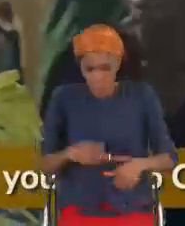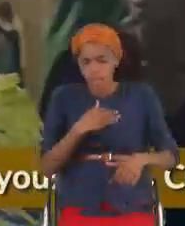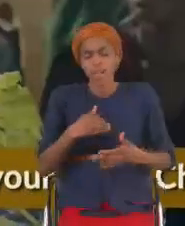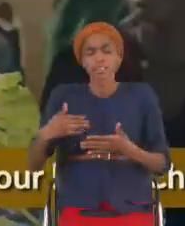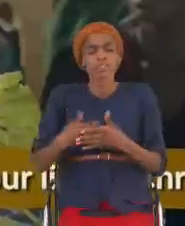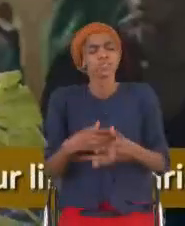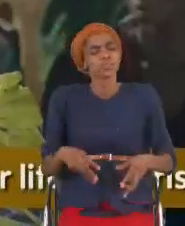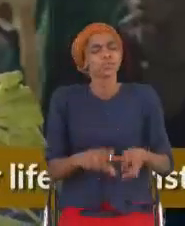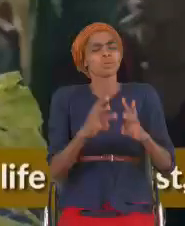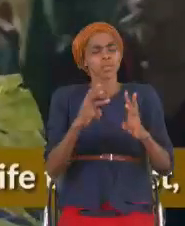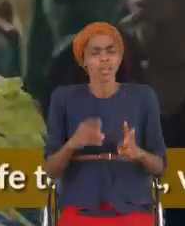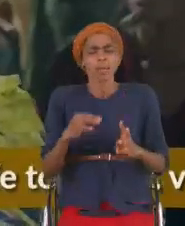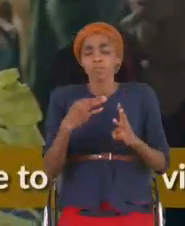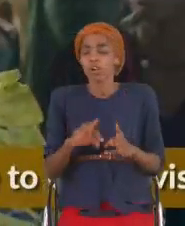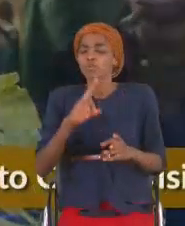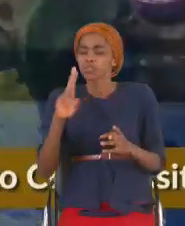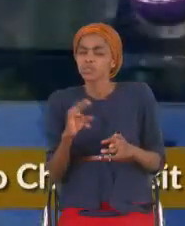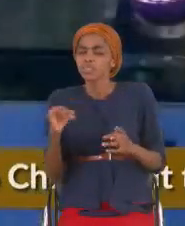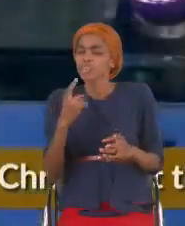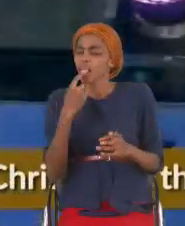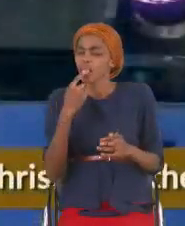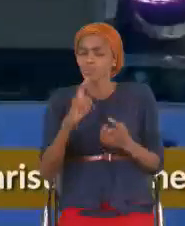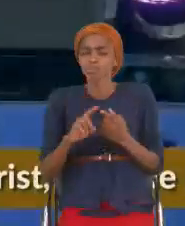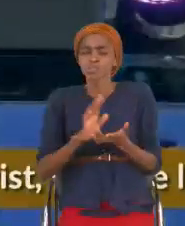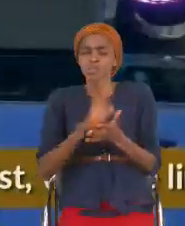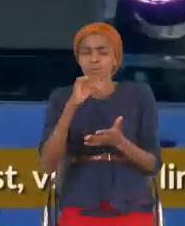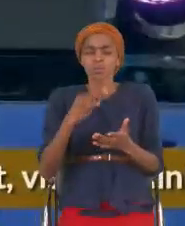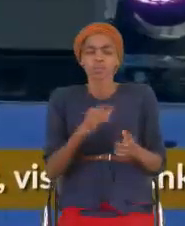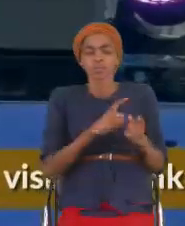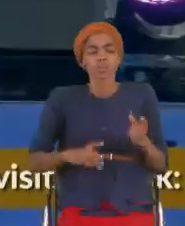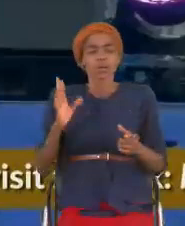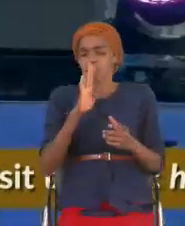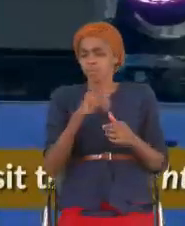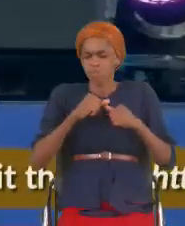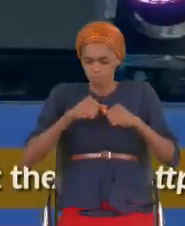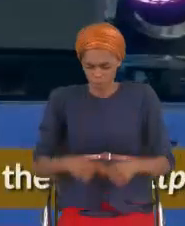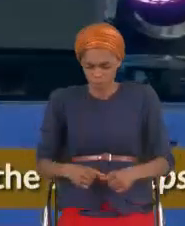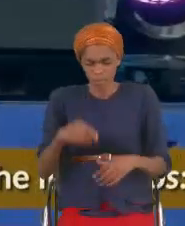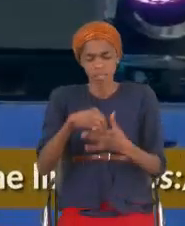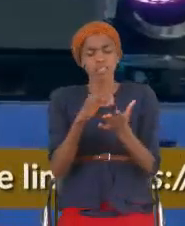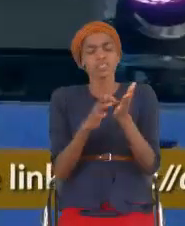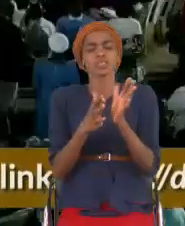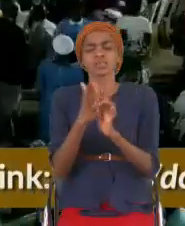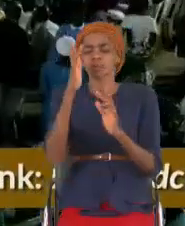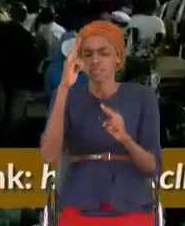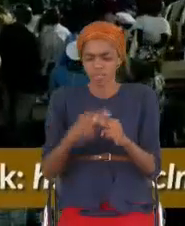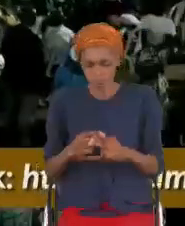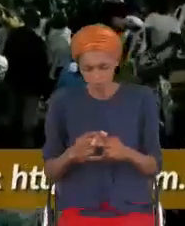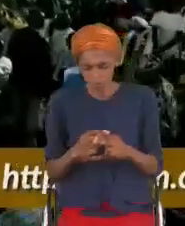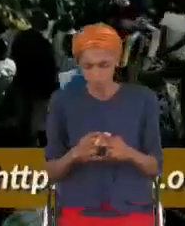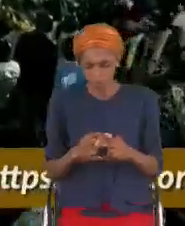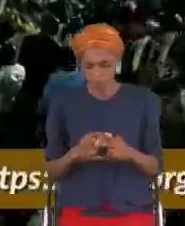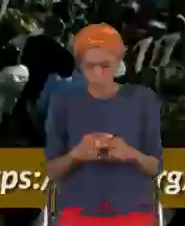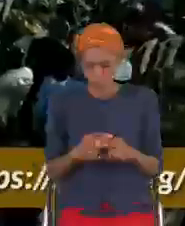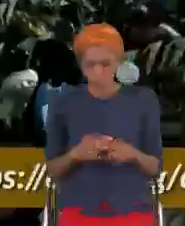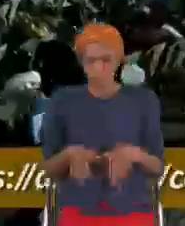way of using the tongue to the glory of God will be permanent in Jesus' name.